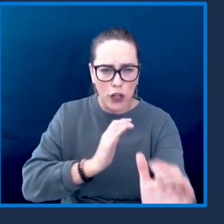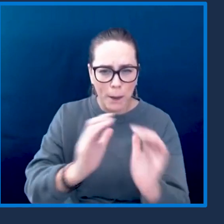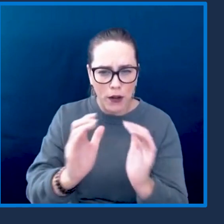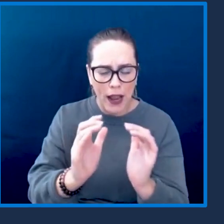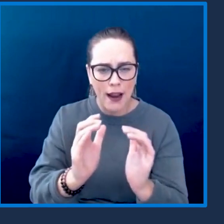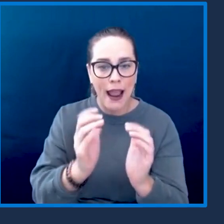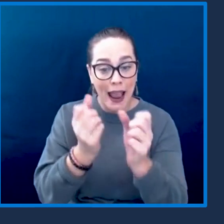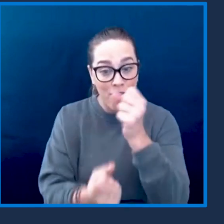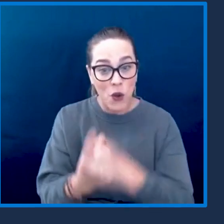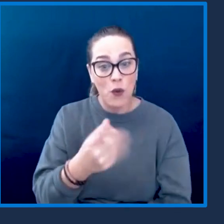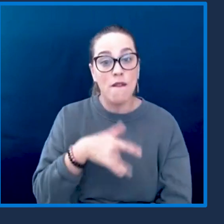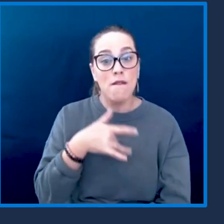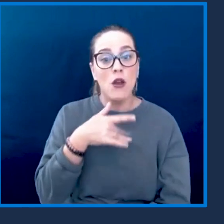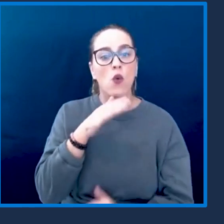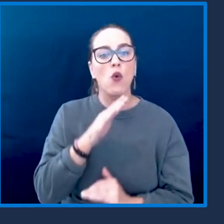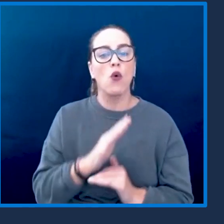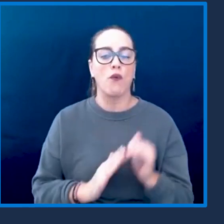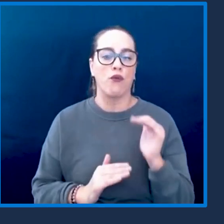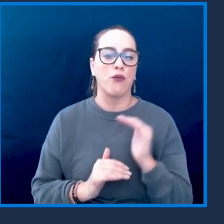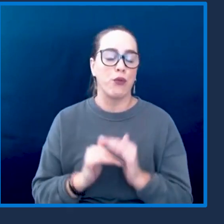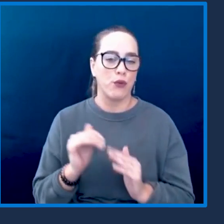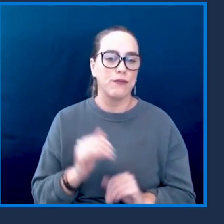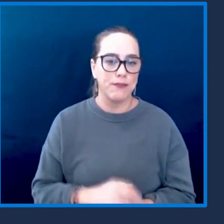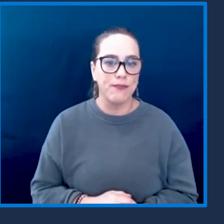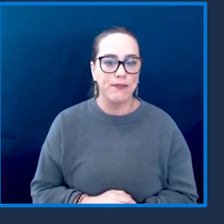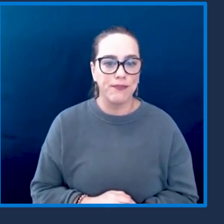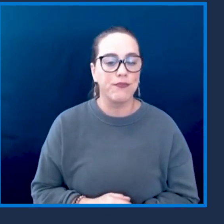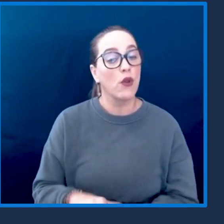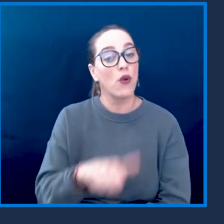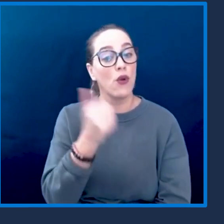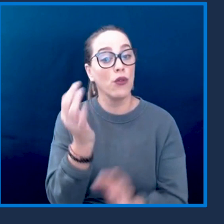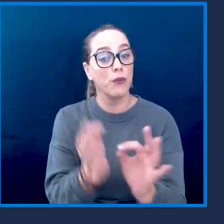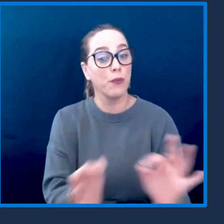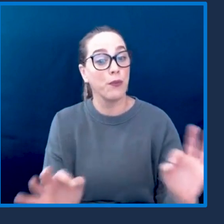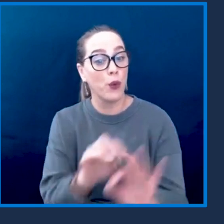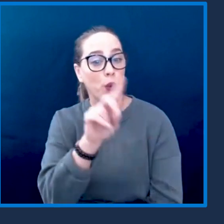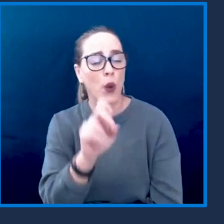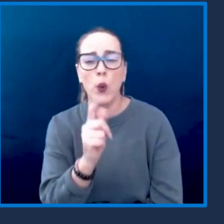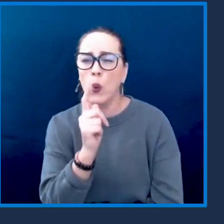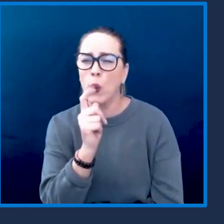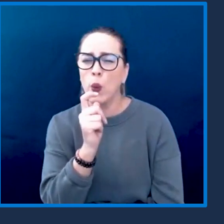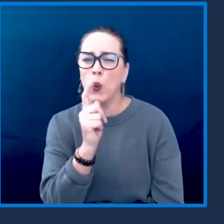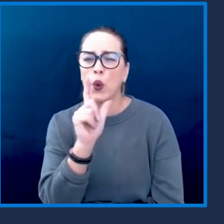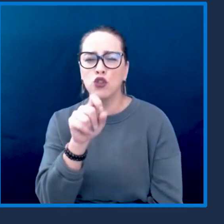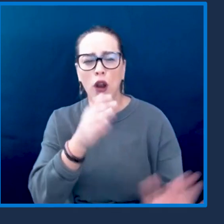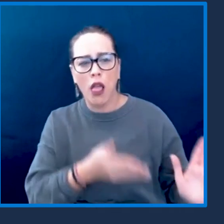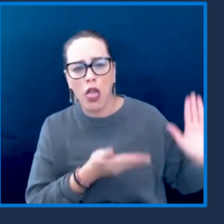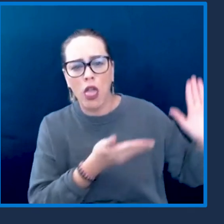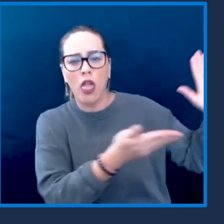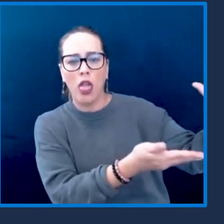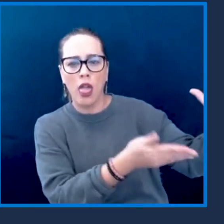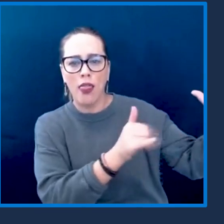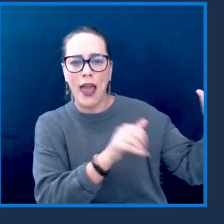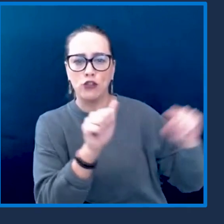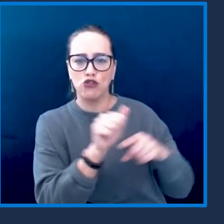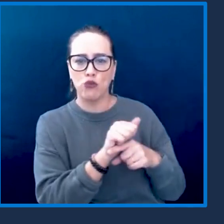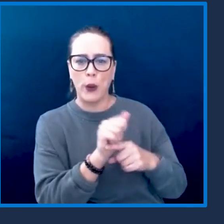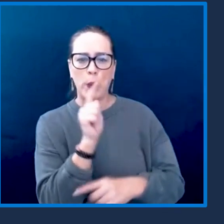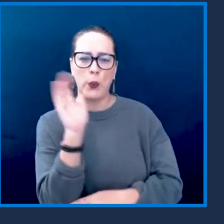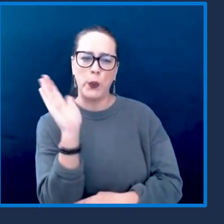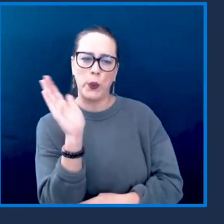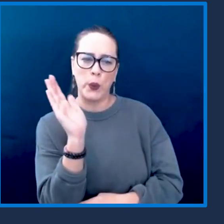comfortable. Another really important question is who should design and deliver this training? So the picture that I have on this